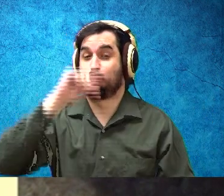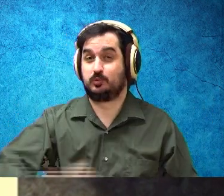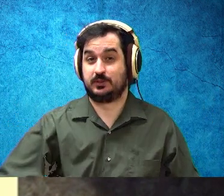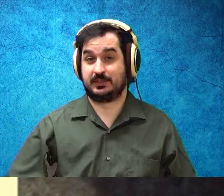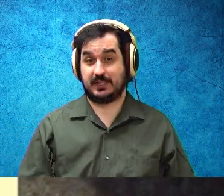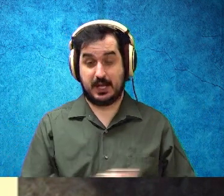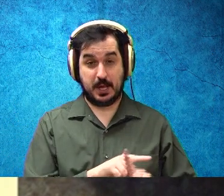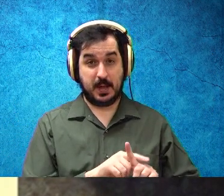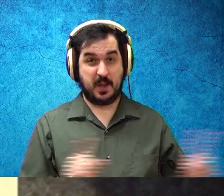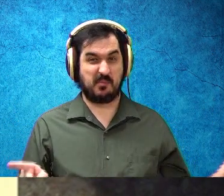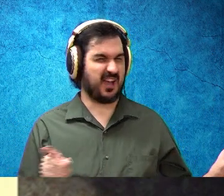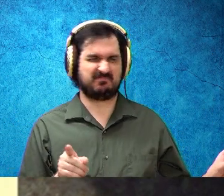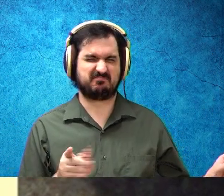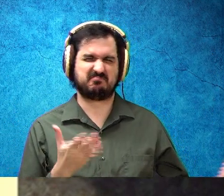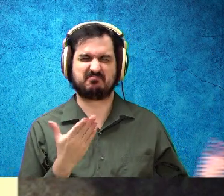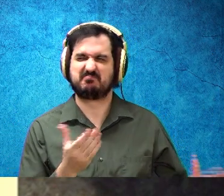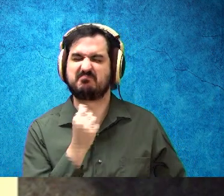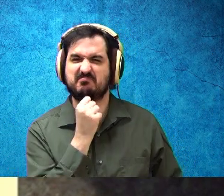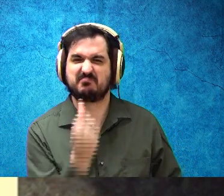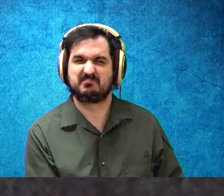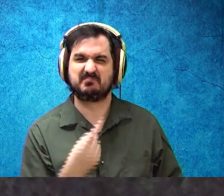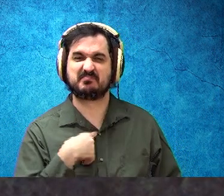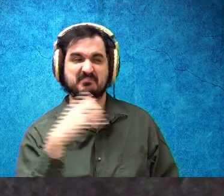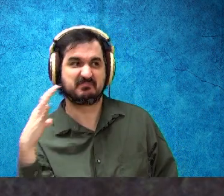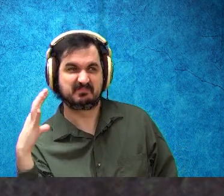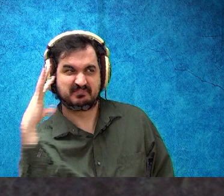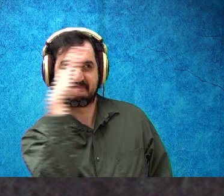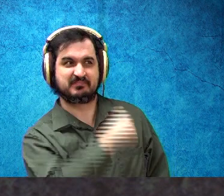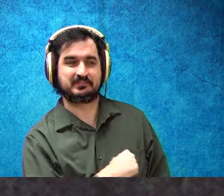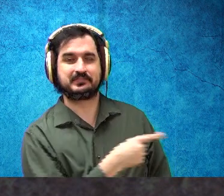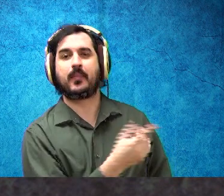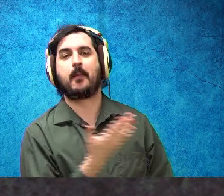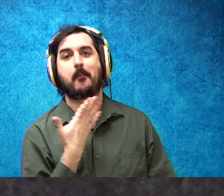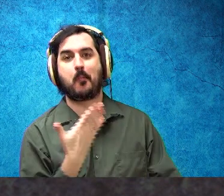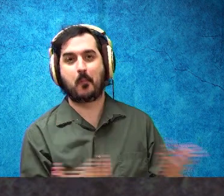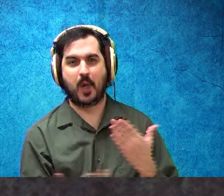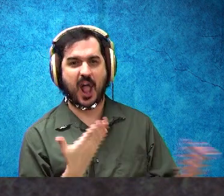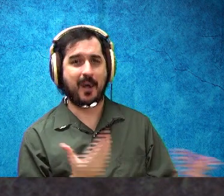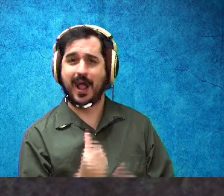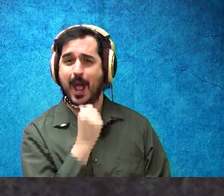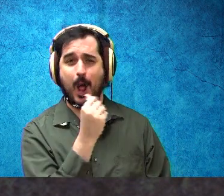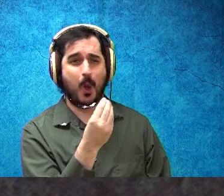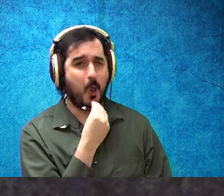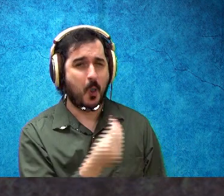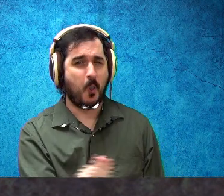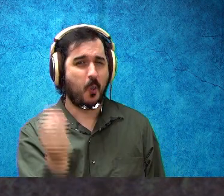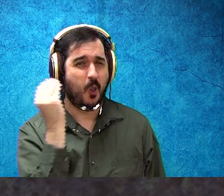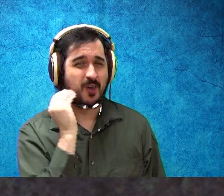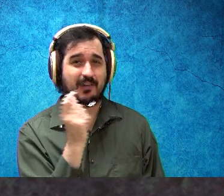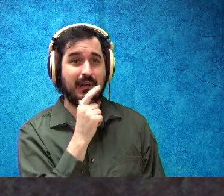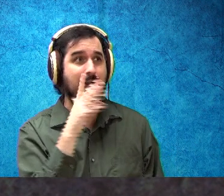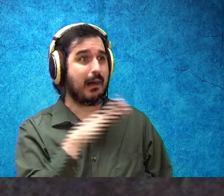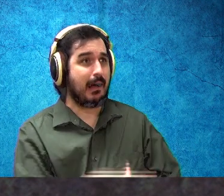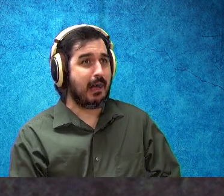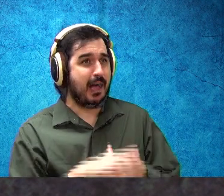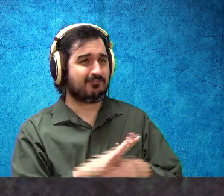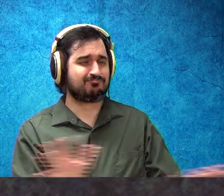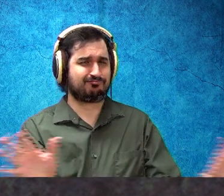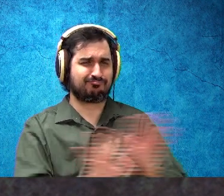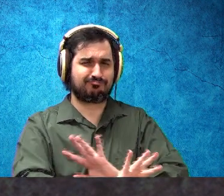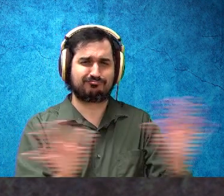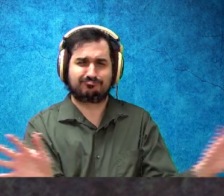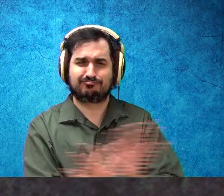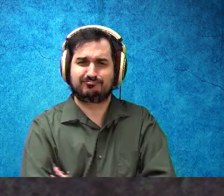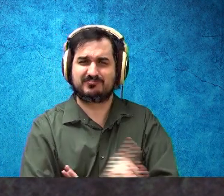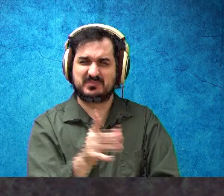don't seem likely. So you take your best guess. She's probably just not home. No need to stress. When you take